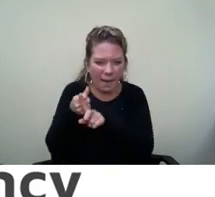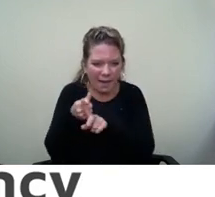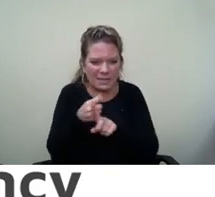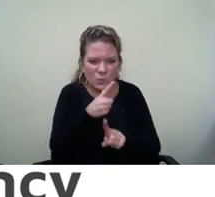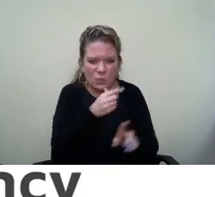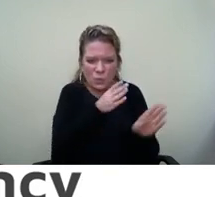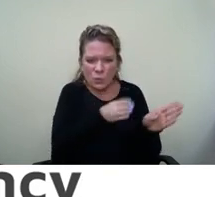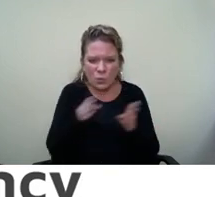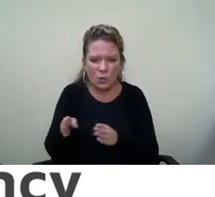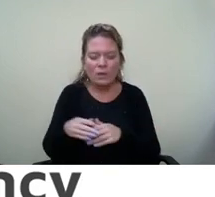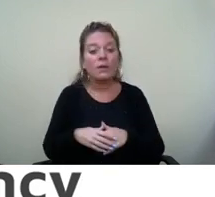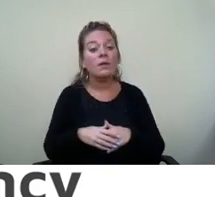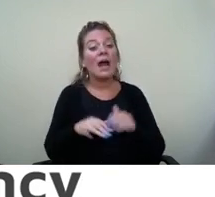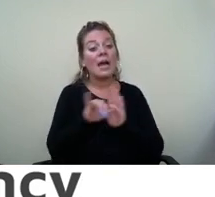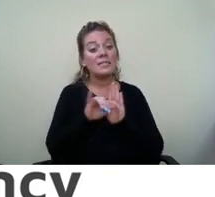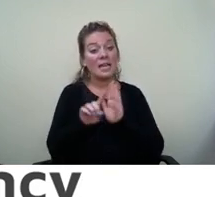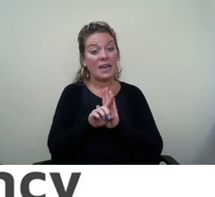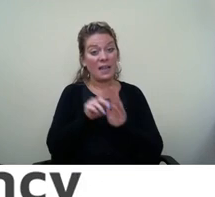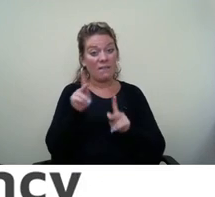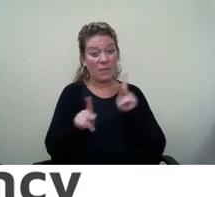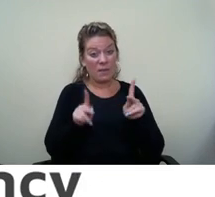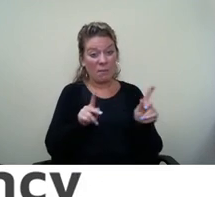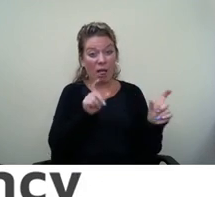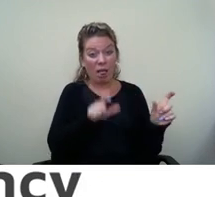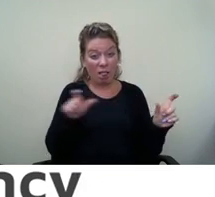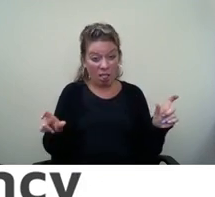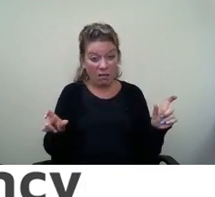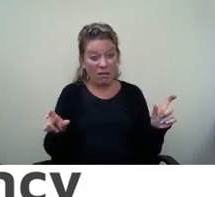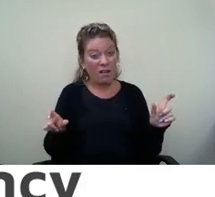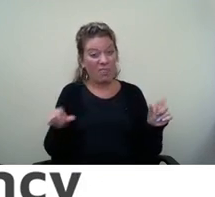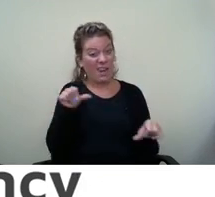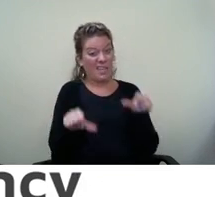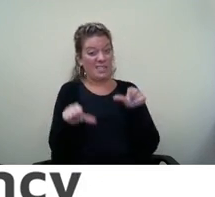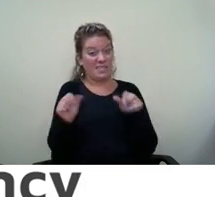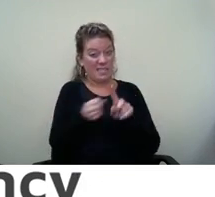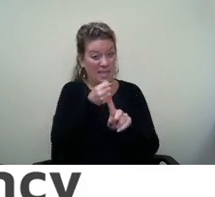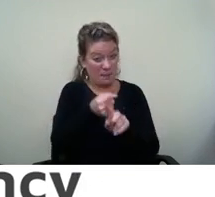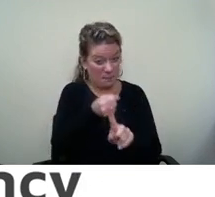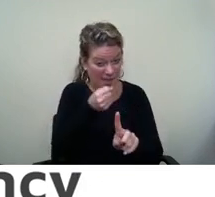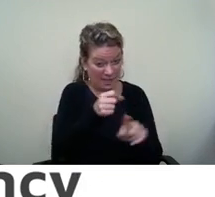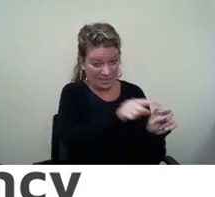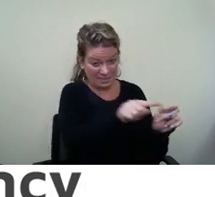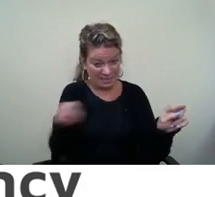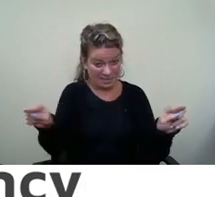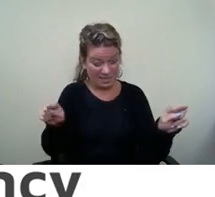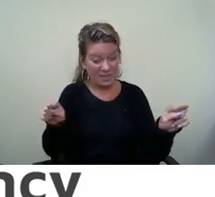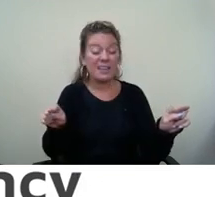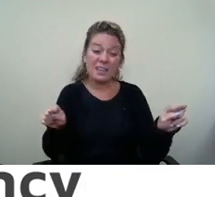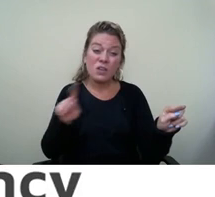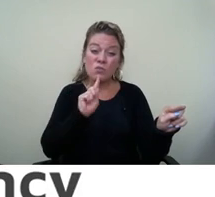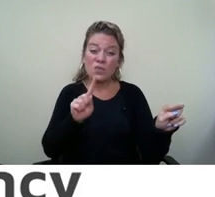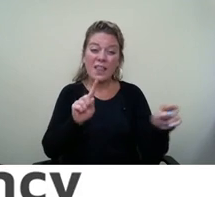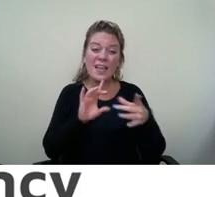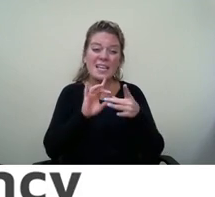people that vaccine hesitancy ends up impacting actually has a lot to do and might even be